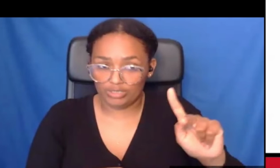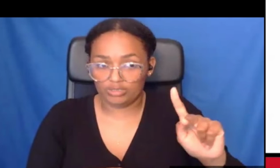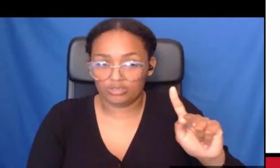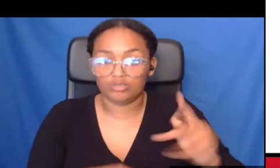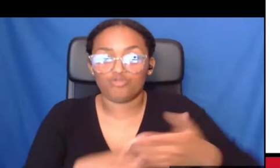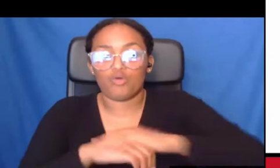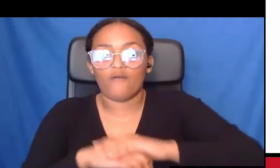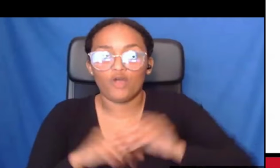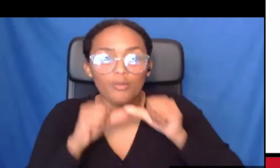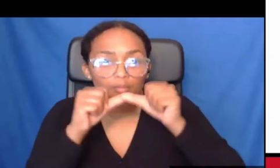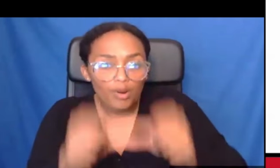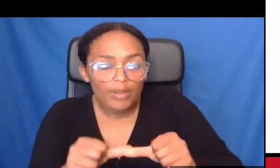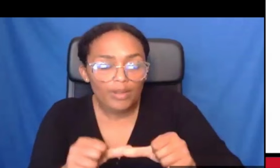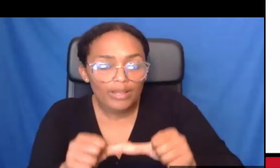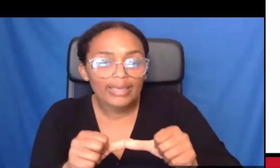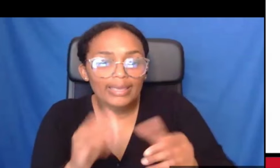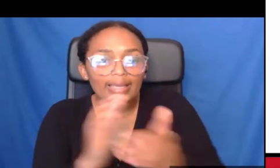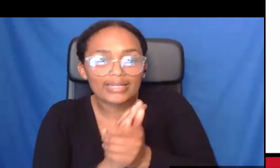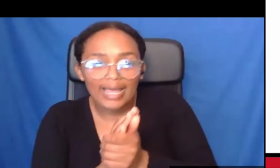about that kind of stuff.